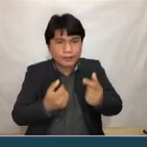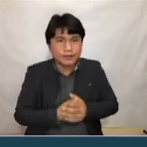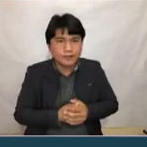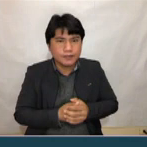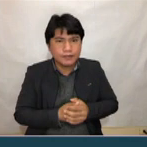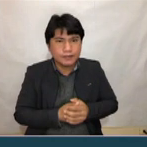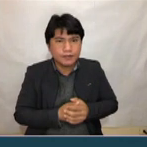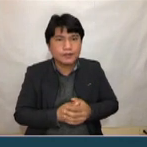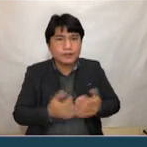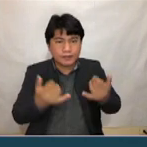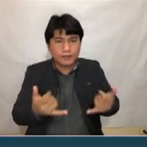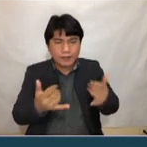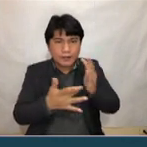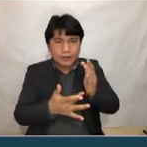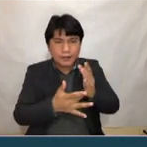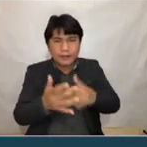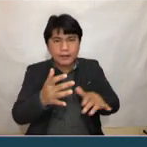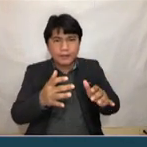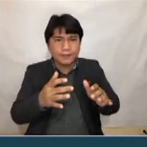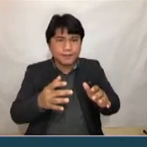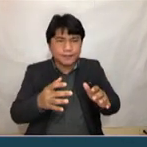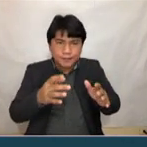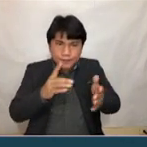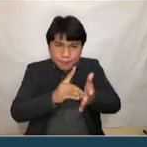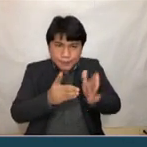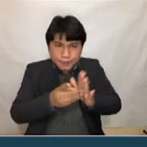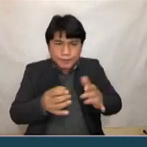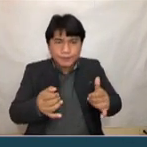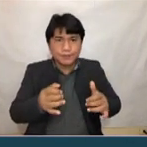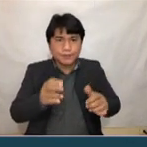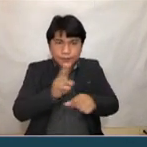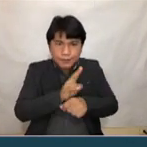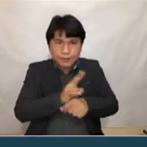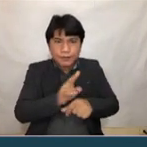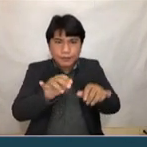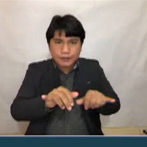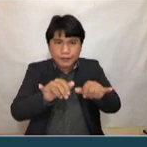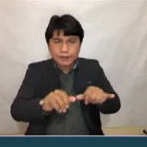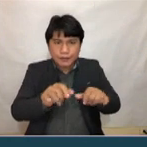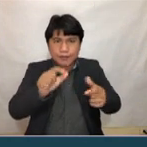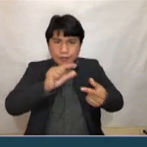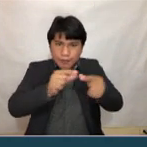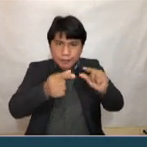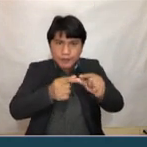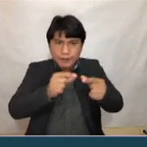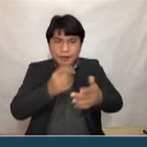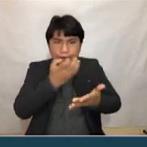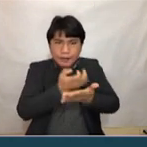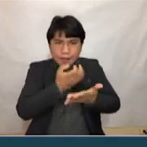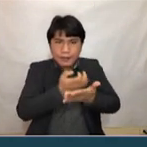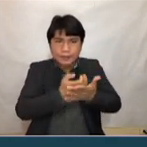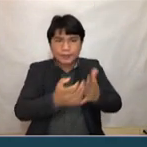The technical definition of recession is the way it's often used is two straight quarters of economic